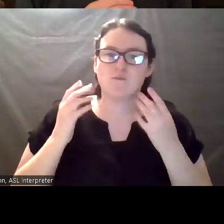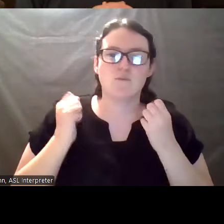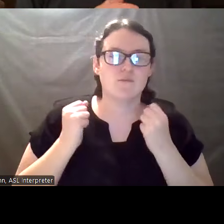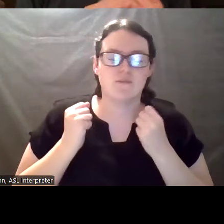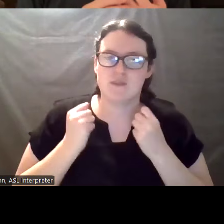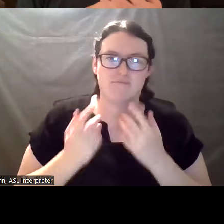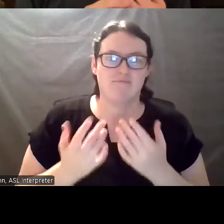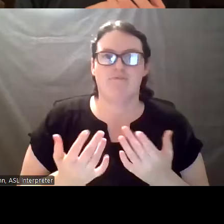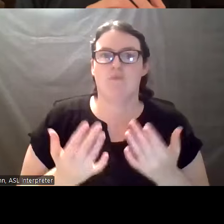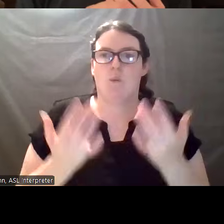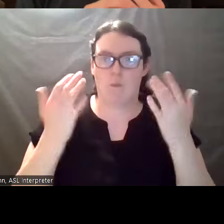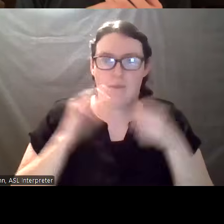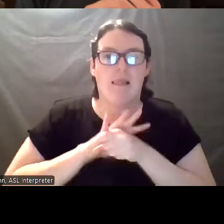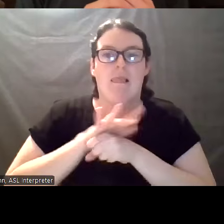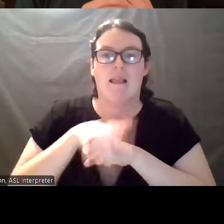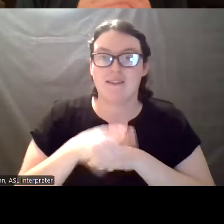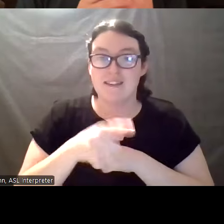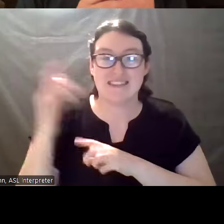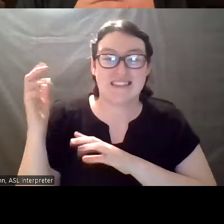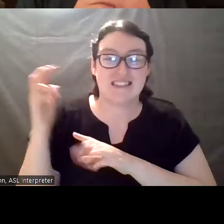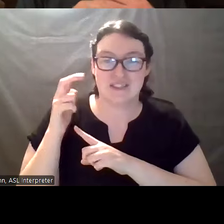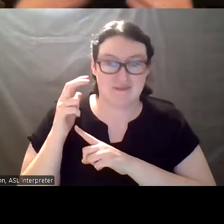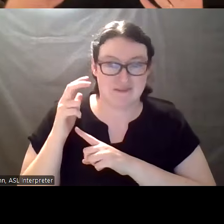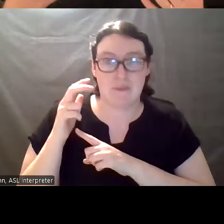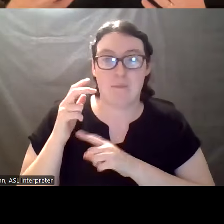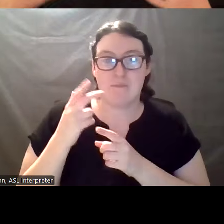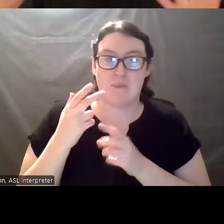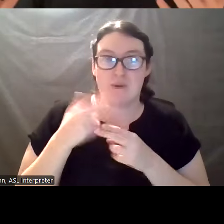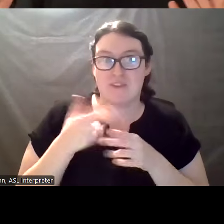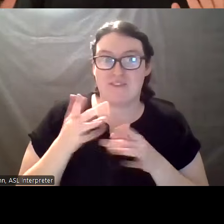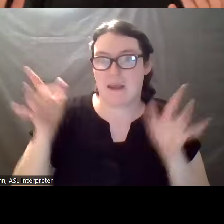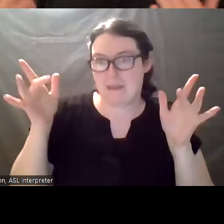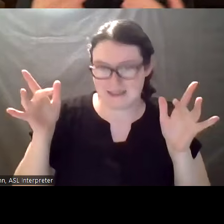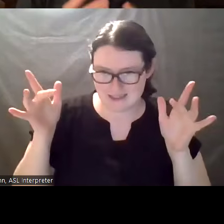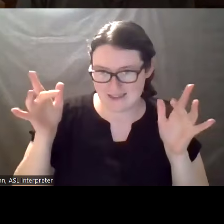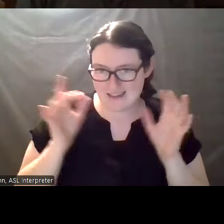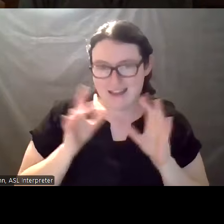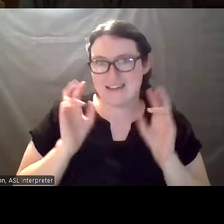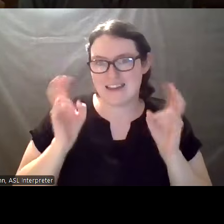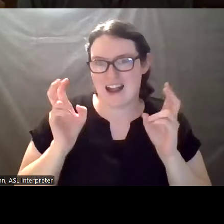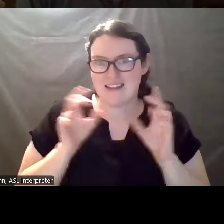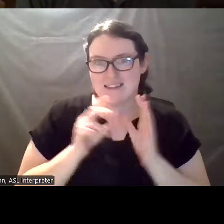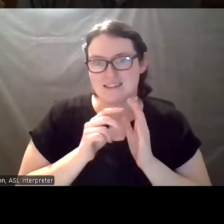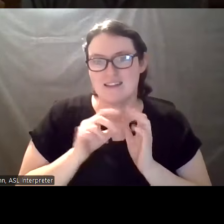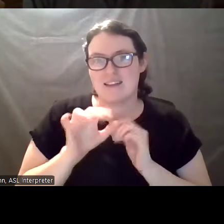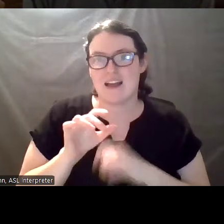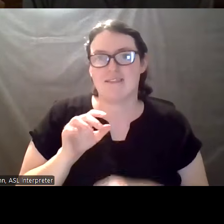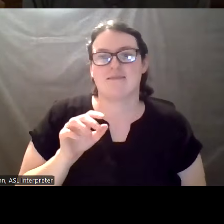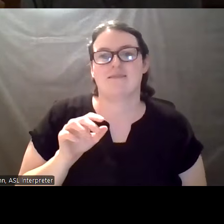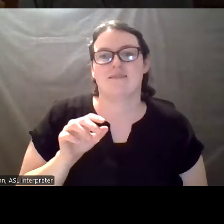here is the most famous one, or the most famous text, the hymn to Ninkasi, goddess of